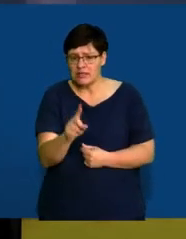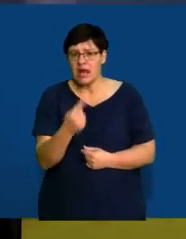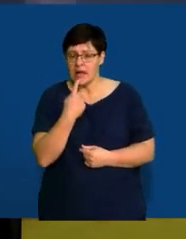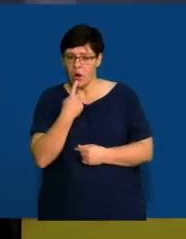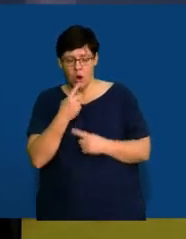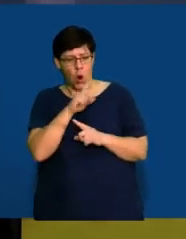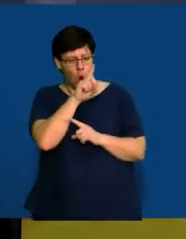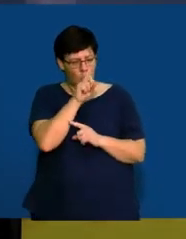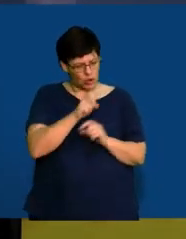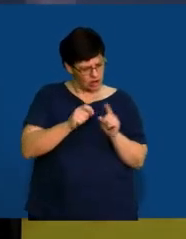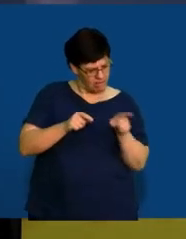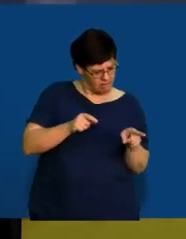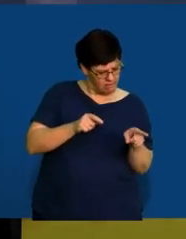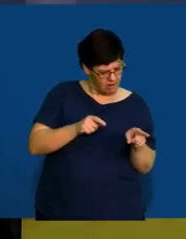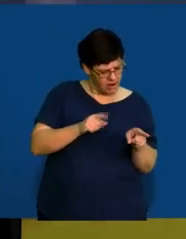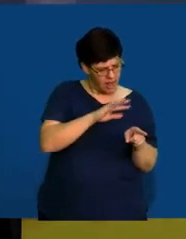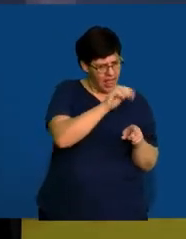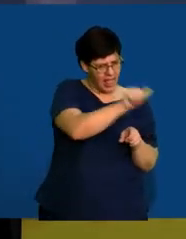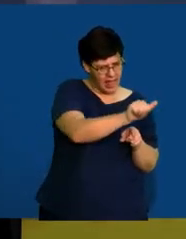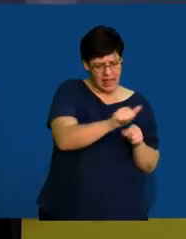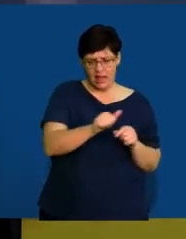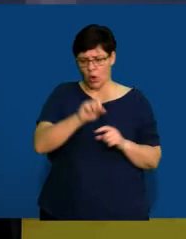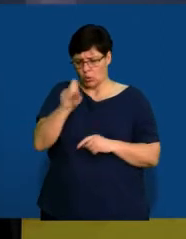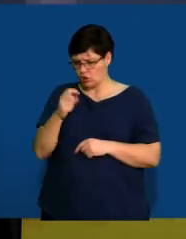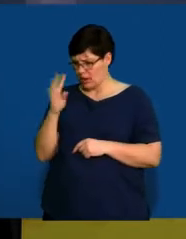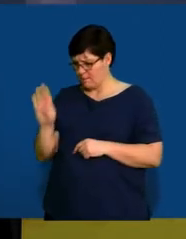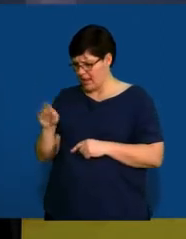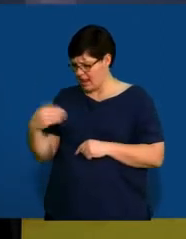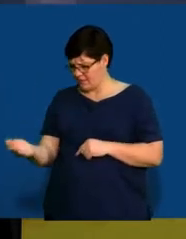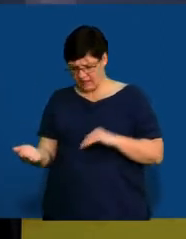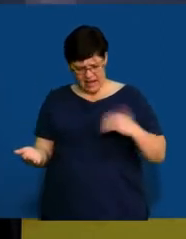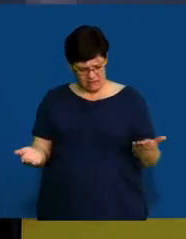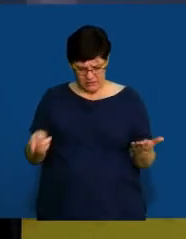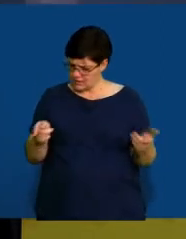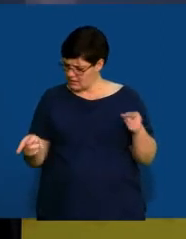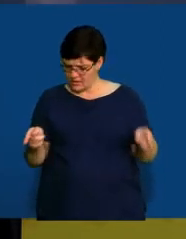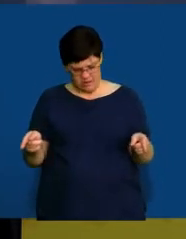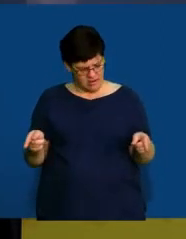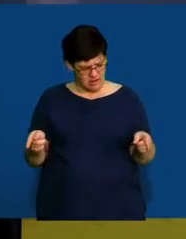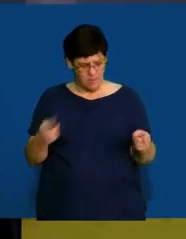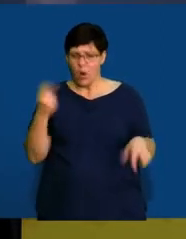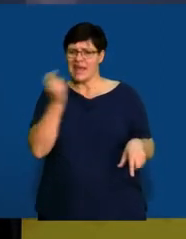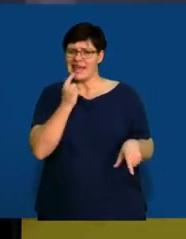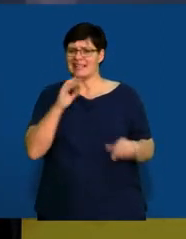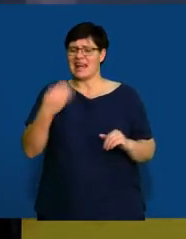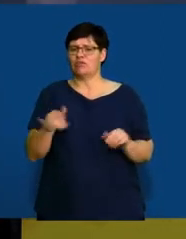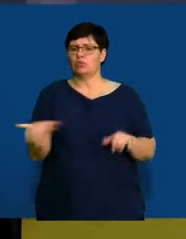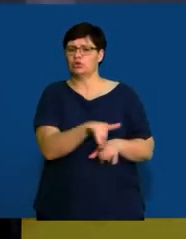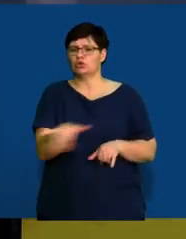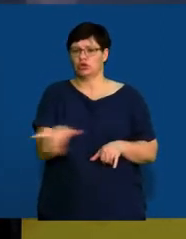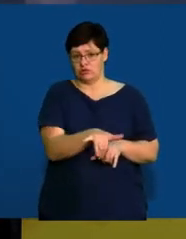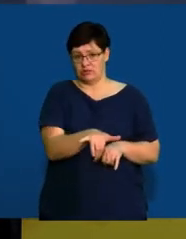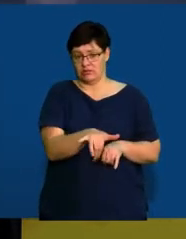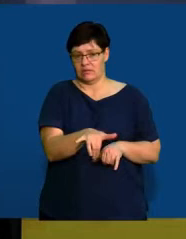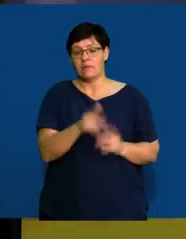Select from the questions remaining. You should know which one is easier. It could be that you've